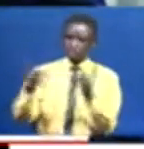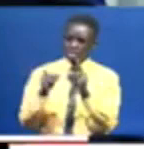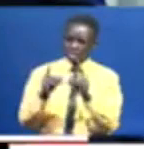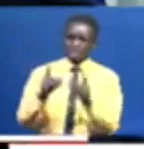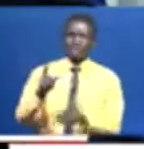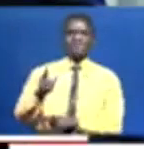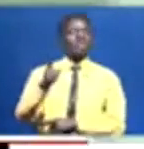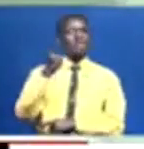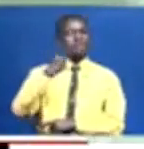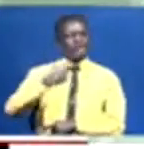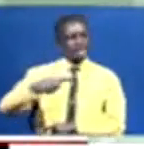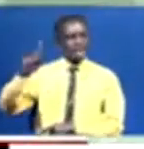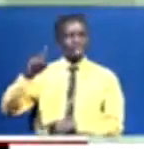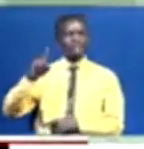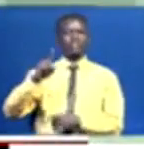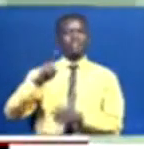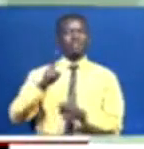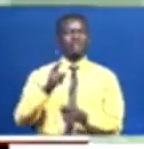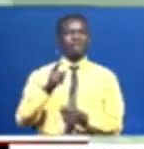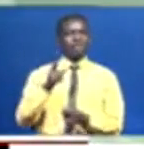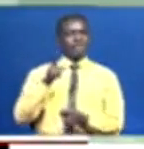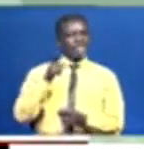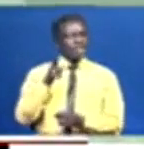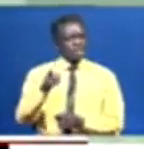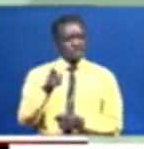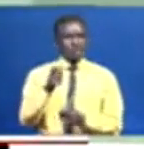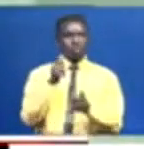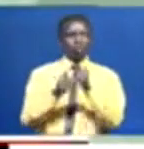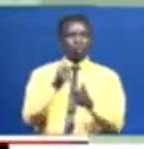actually authorized and ethical. In the highly